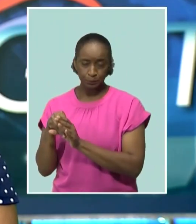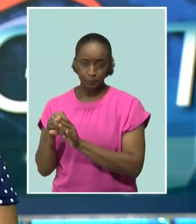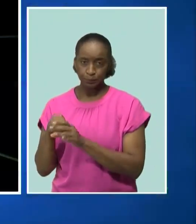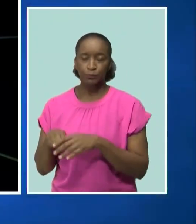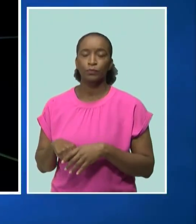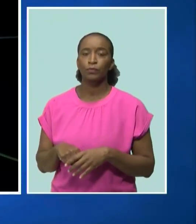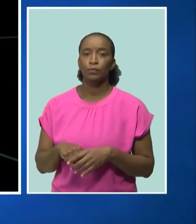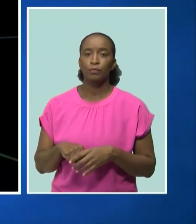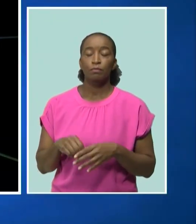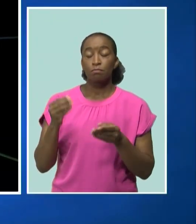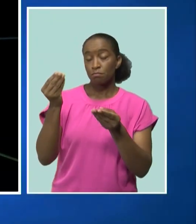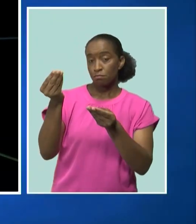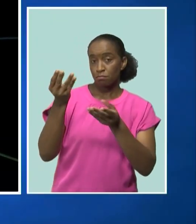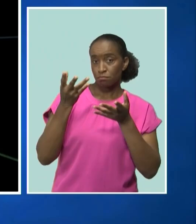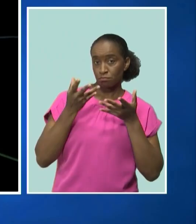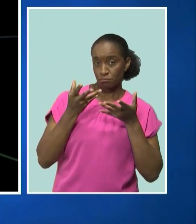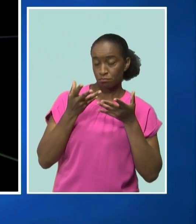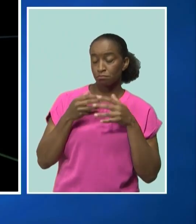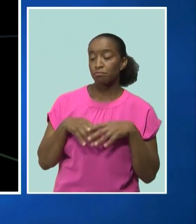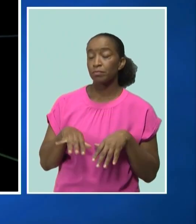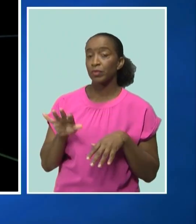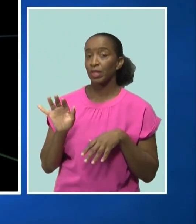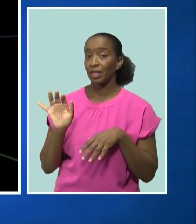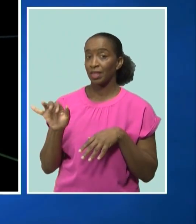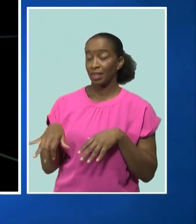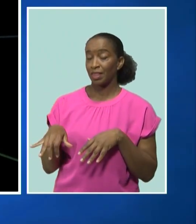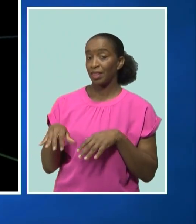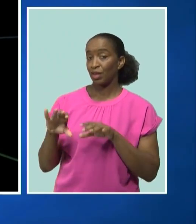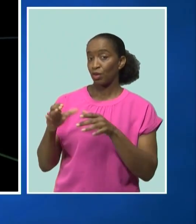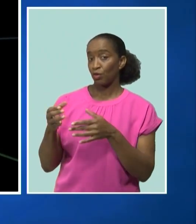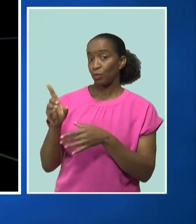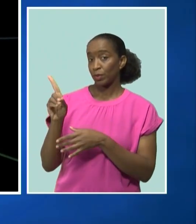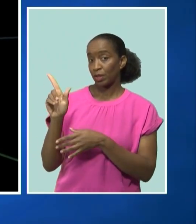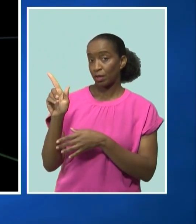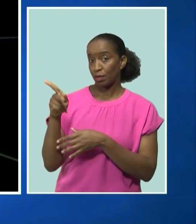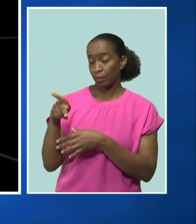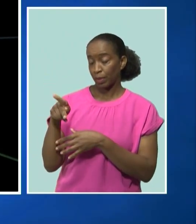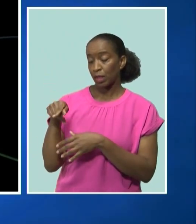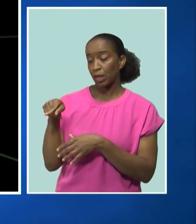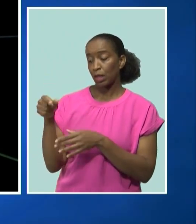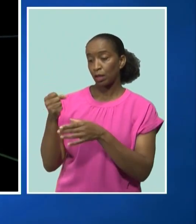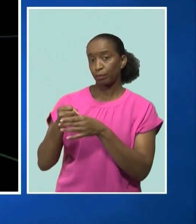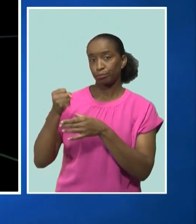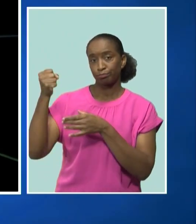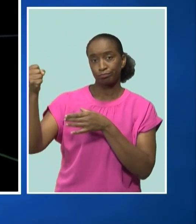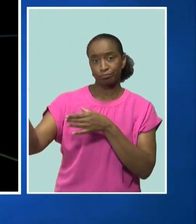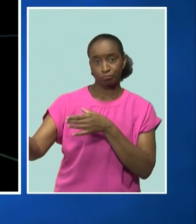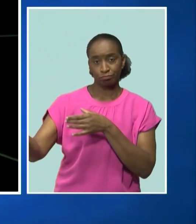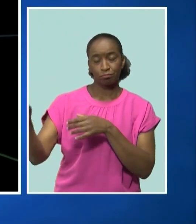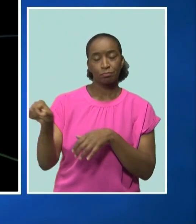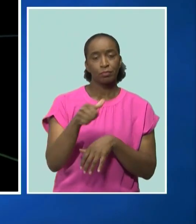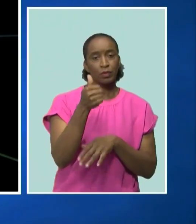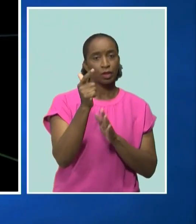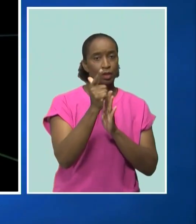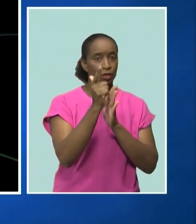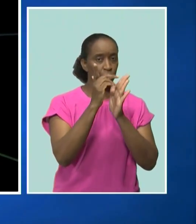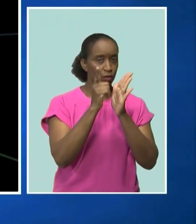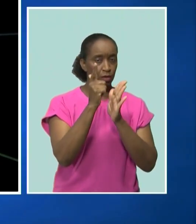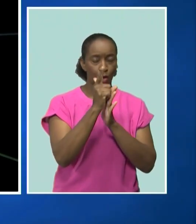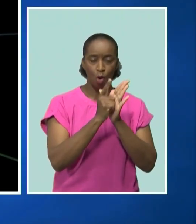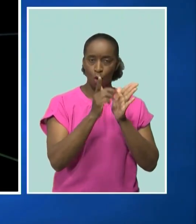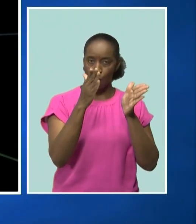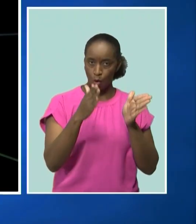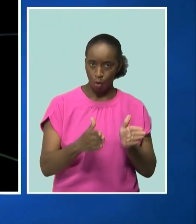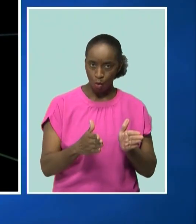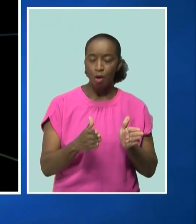News understands Lashley was dismissed from the party last night, and fellow attorney-at-law Simon Clark has been given the nod for the St.